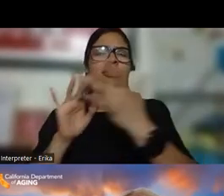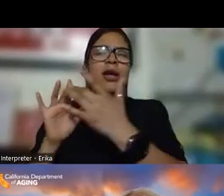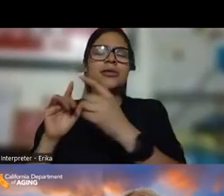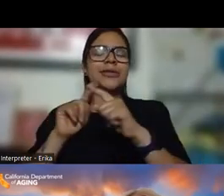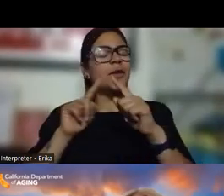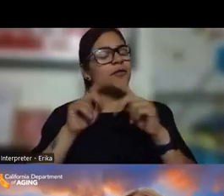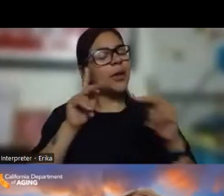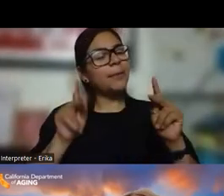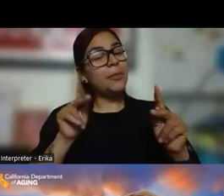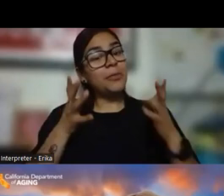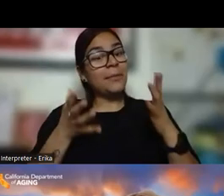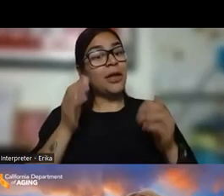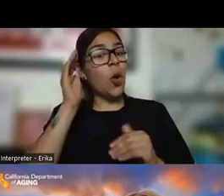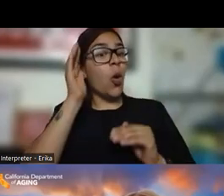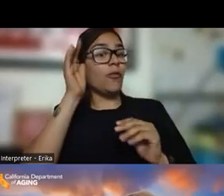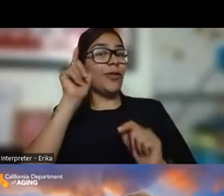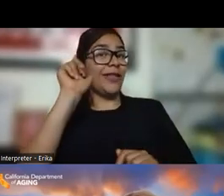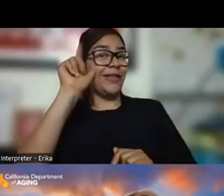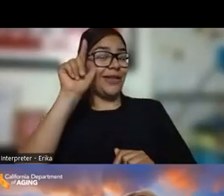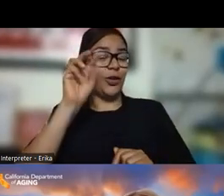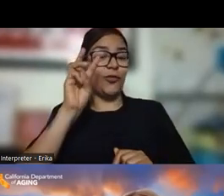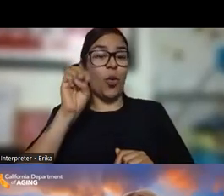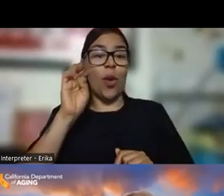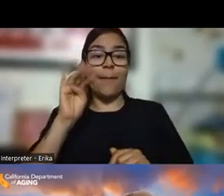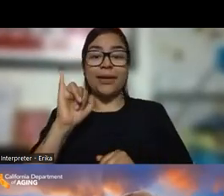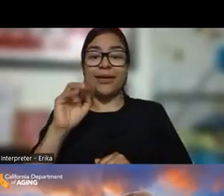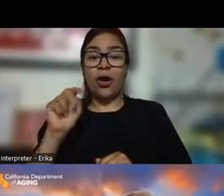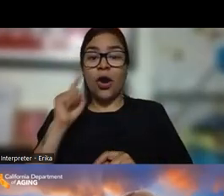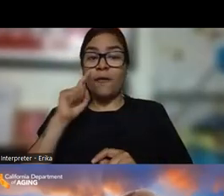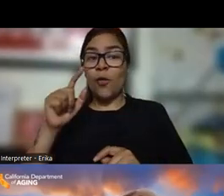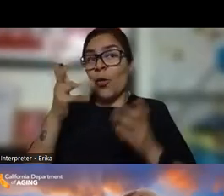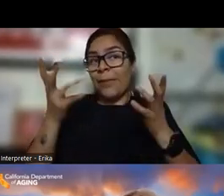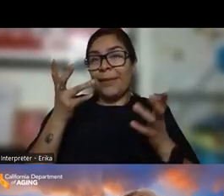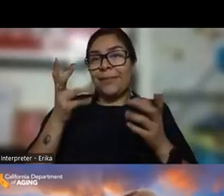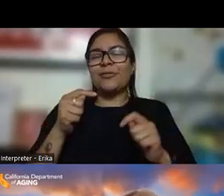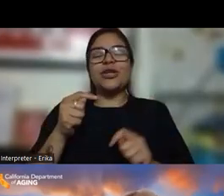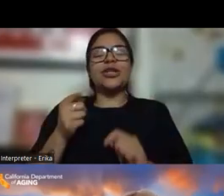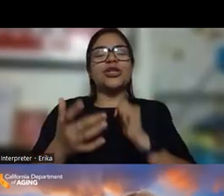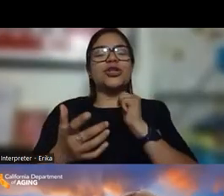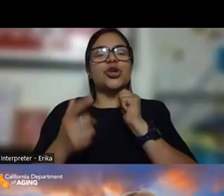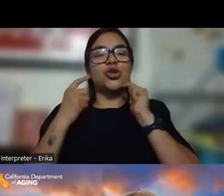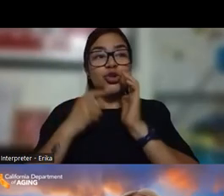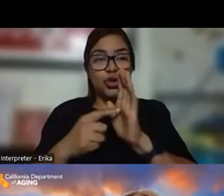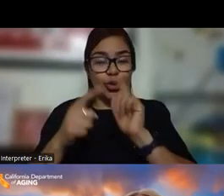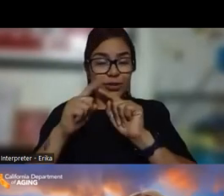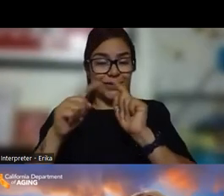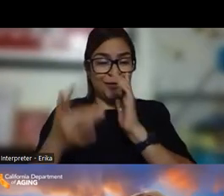to be on a webinar with us during the next year and a half or so that we're providing that technical assistance. So more to come on